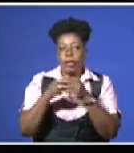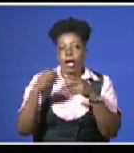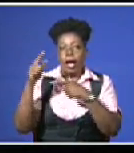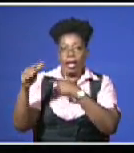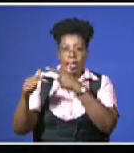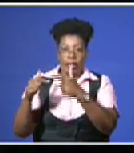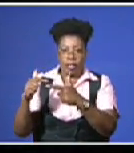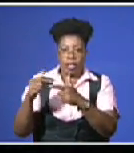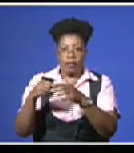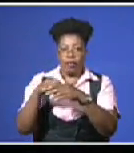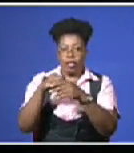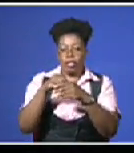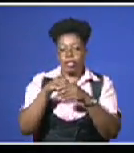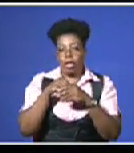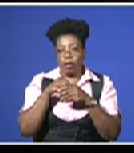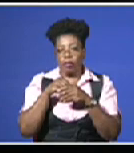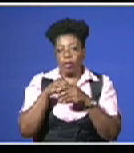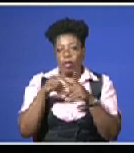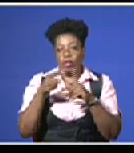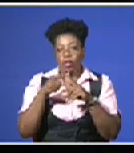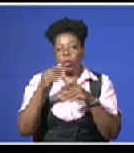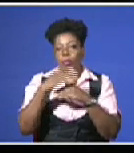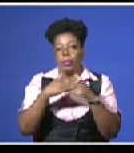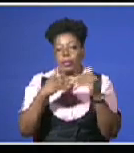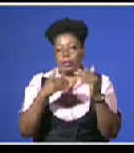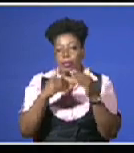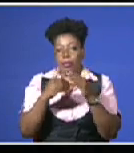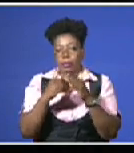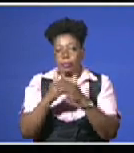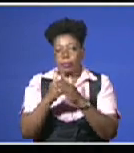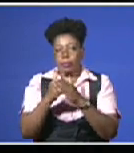for itself and continues to build its reputation.